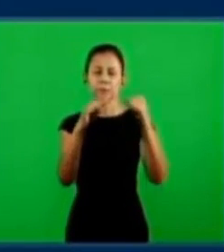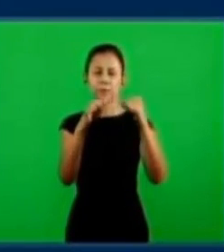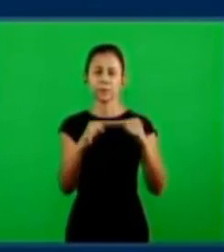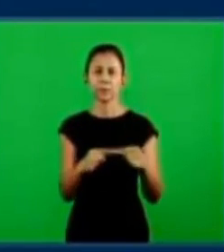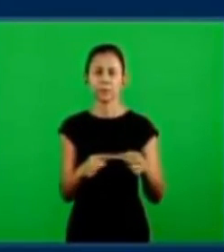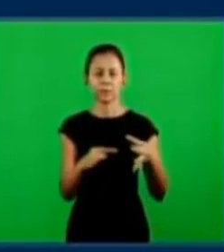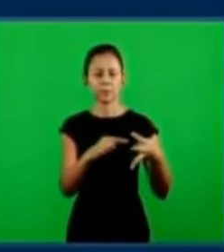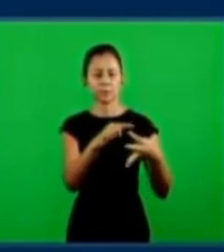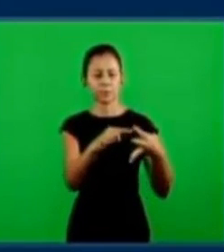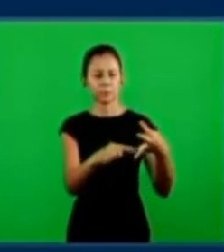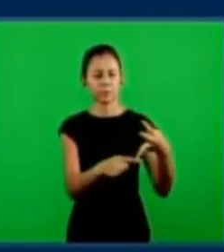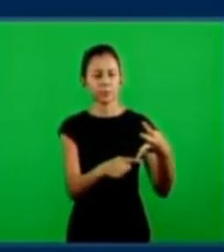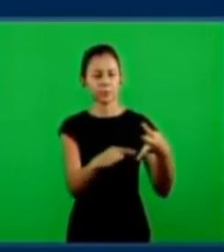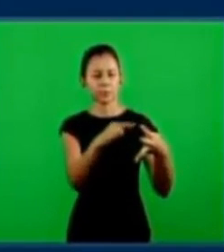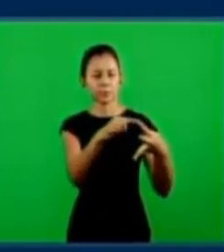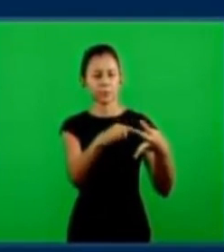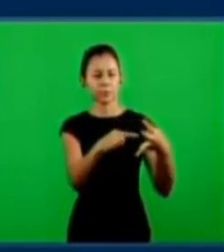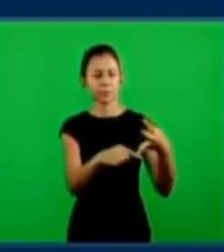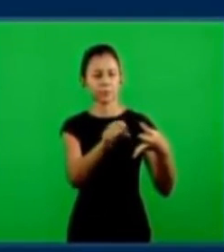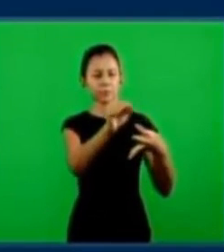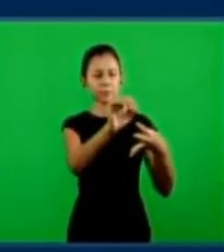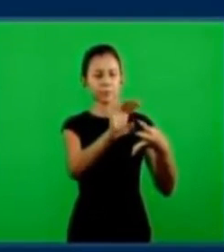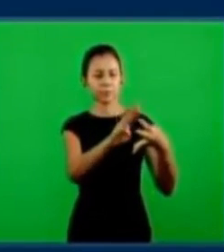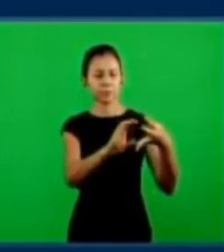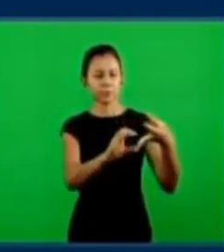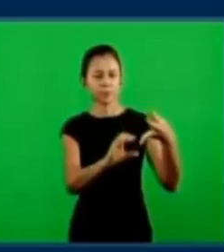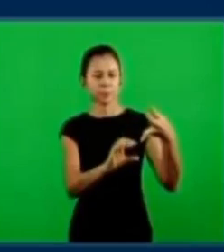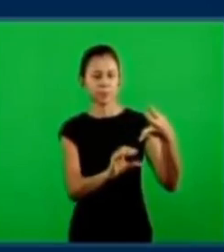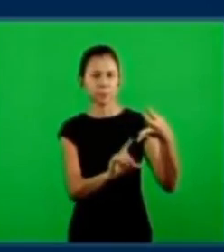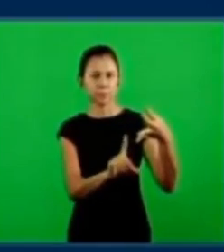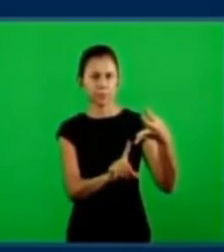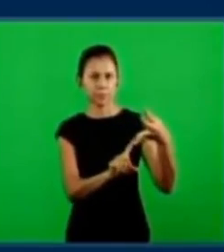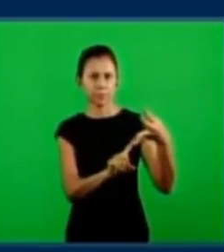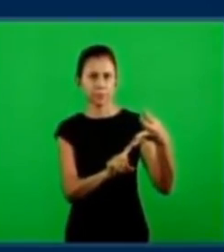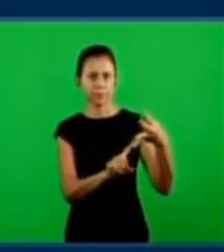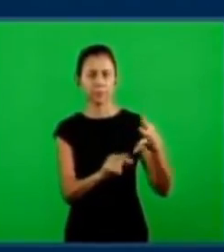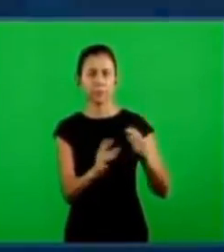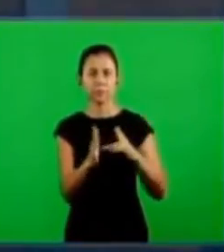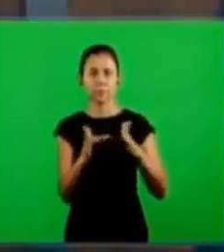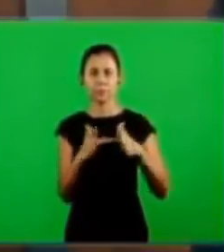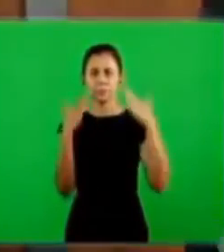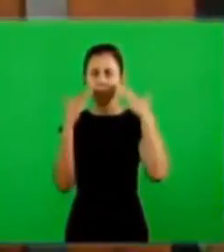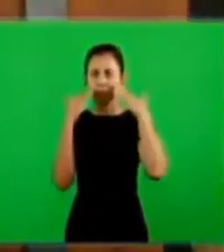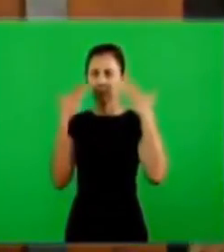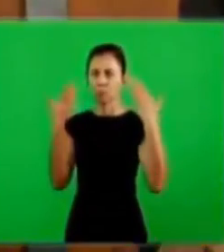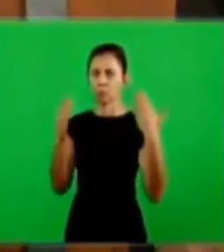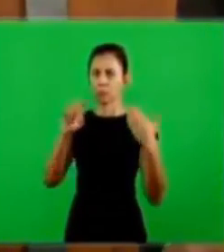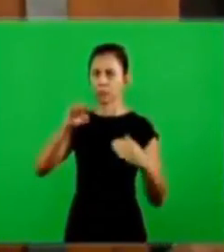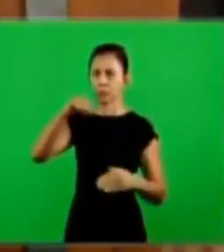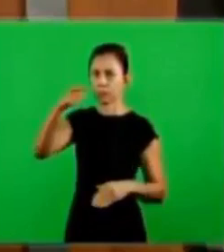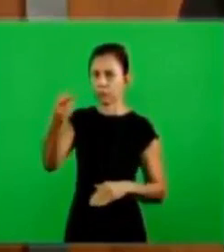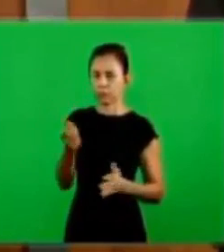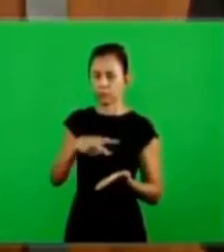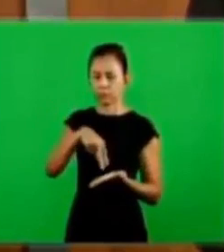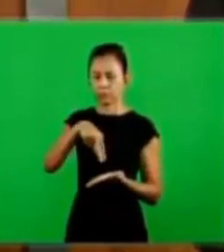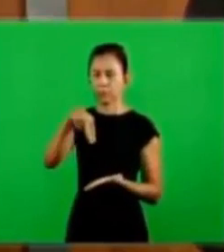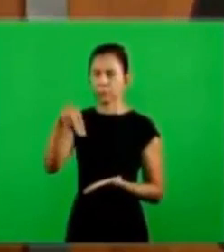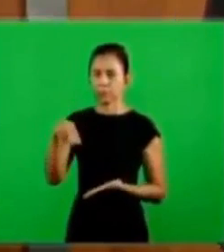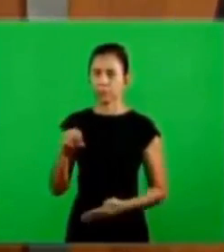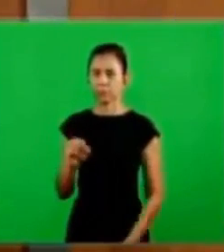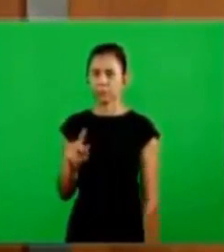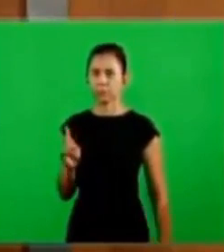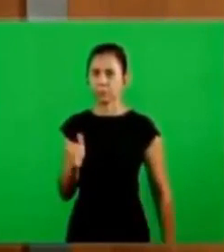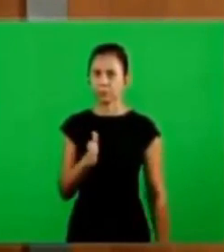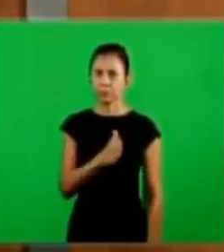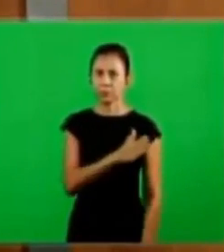Each text, we're going to make all the study and comments in which the cases that Jesus